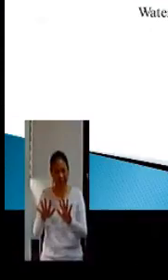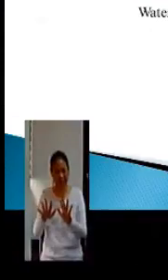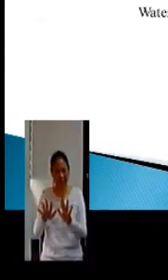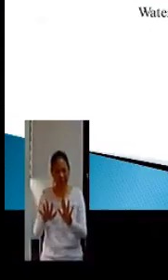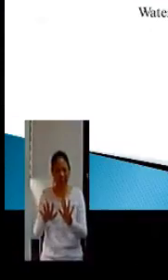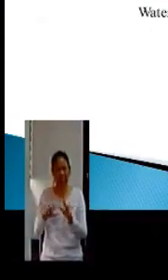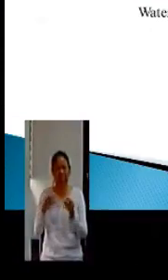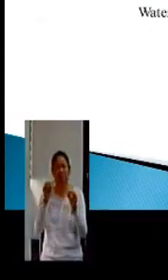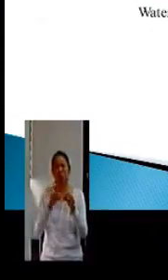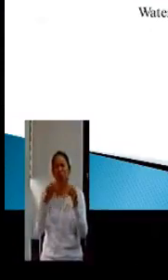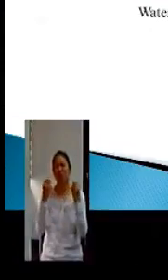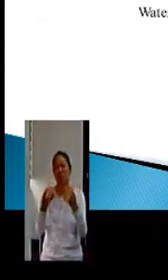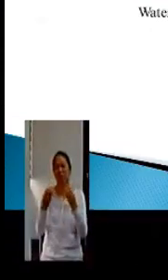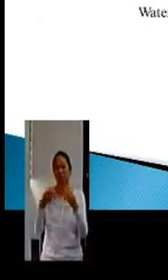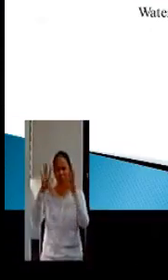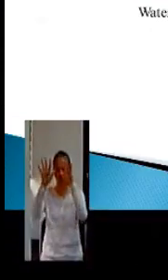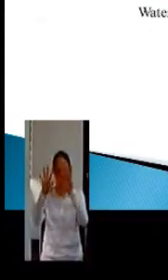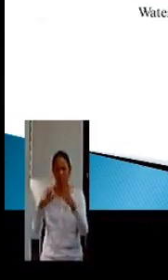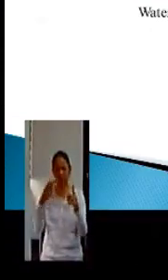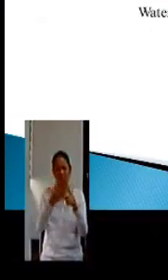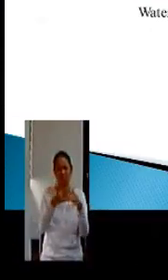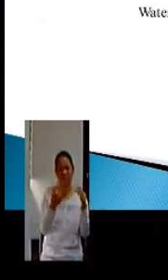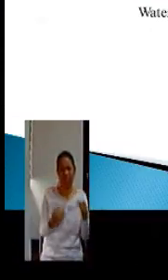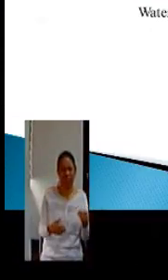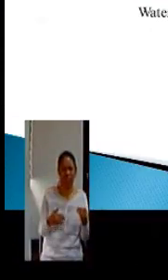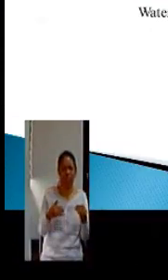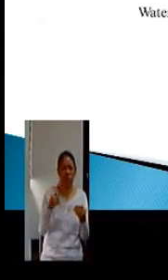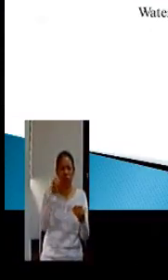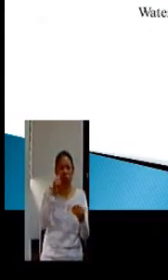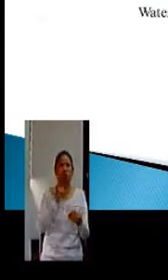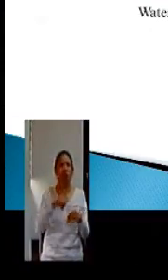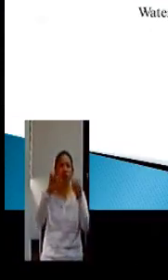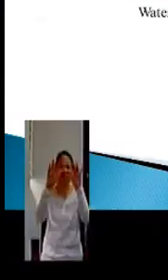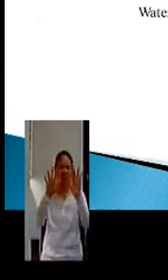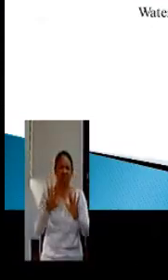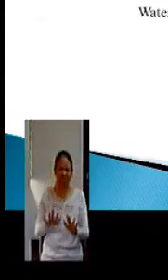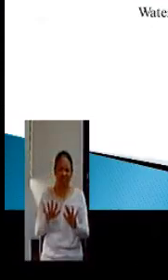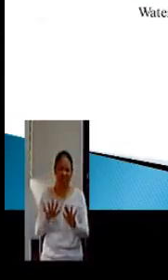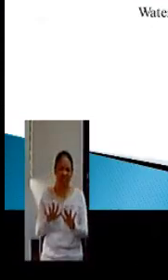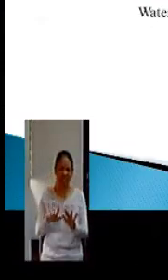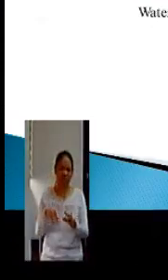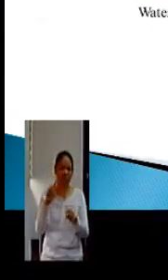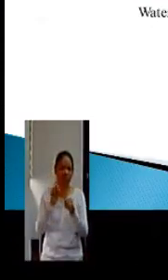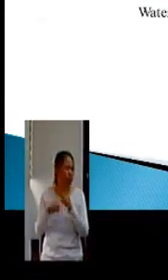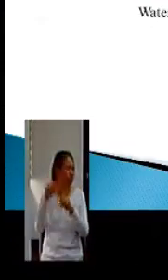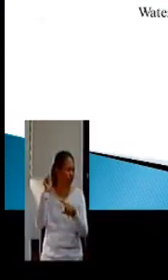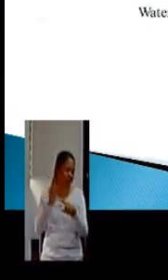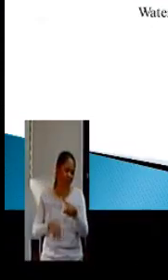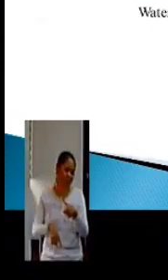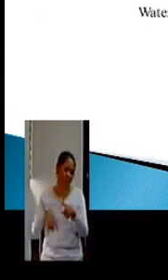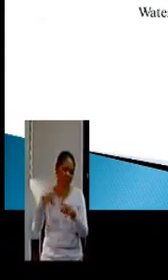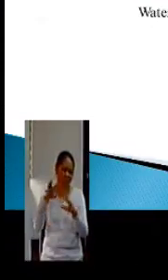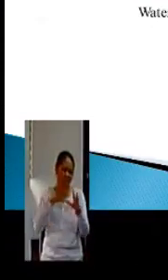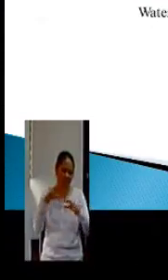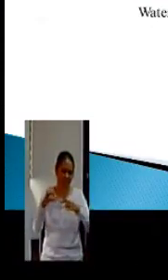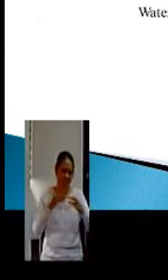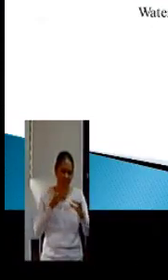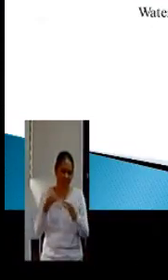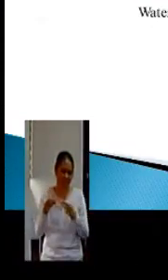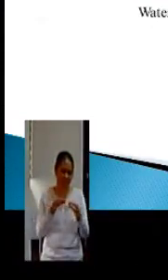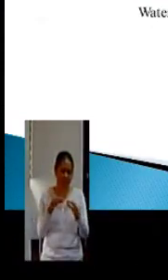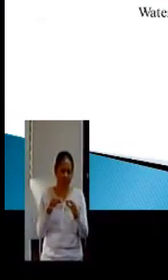ngayon. Until now, it is raining in our place in Banaue, which we cannot explain. And it is what